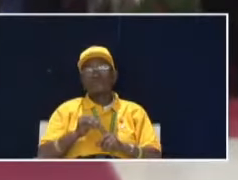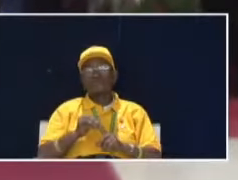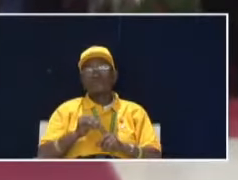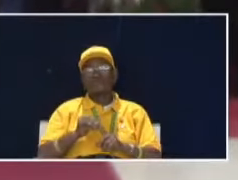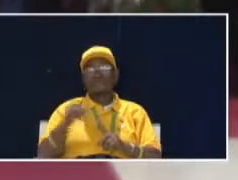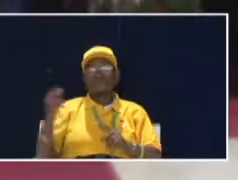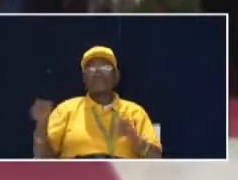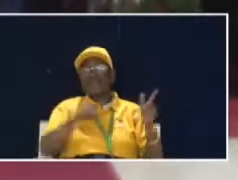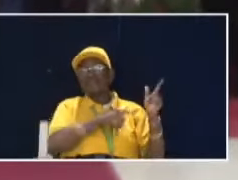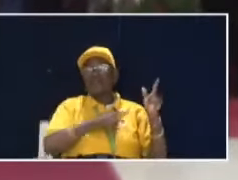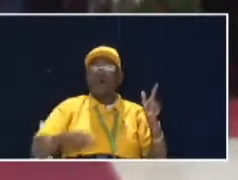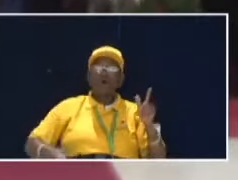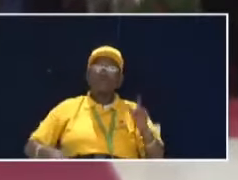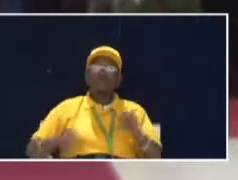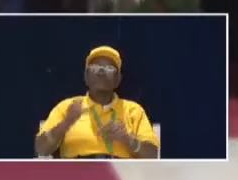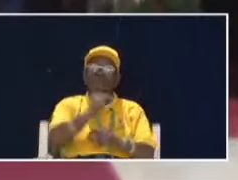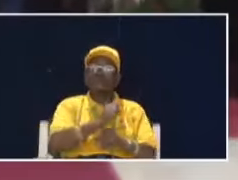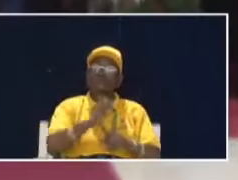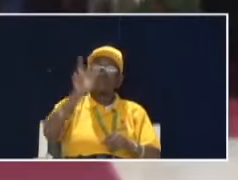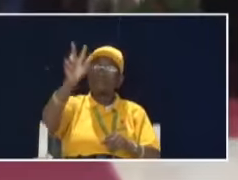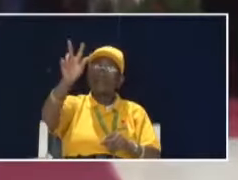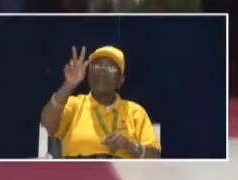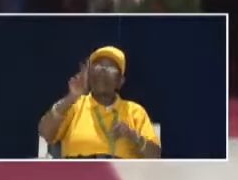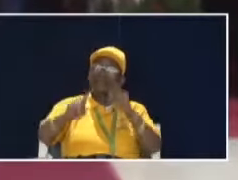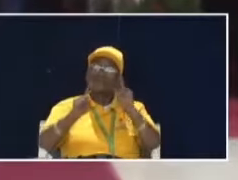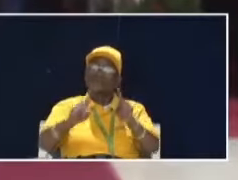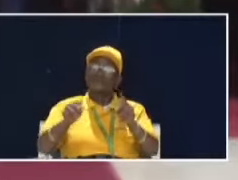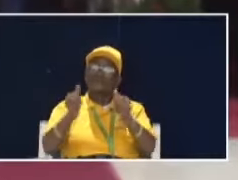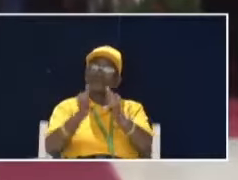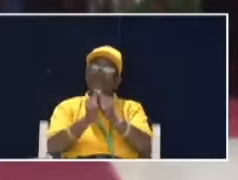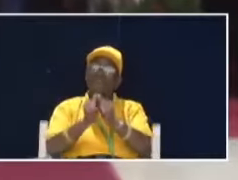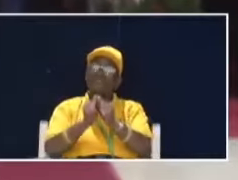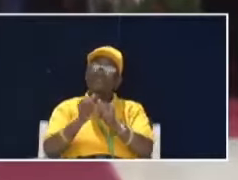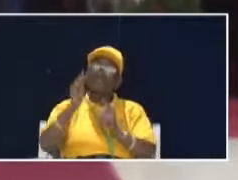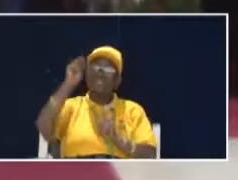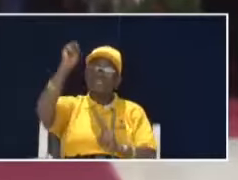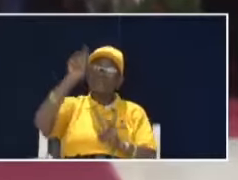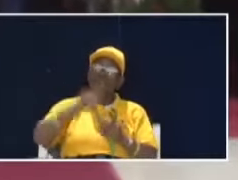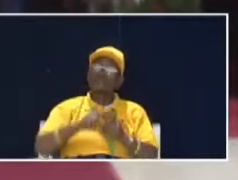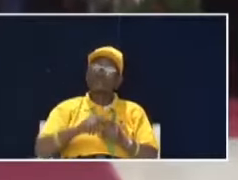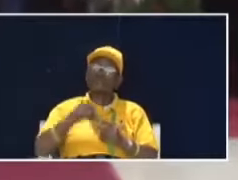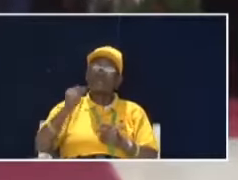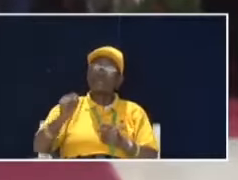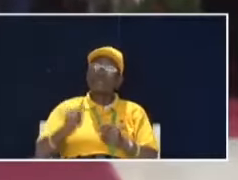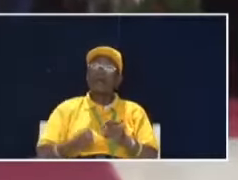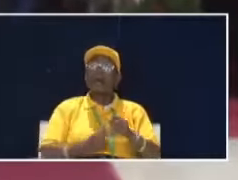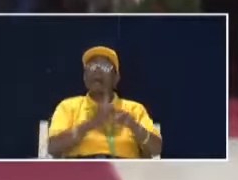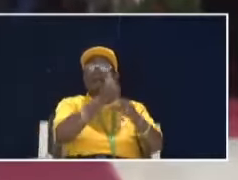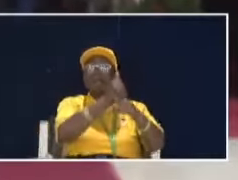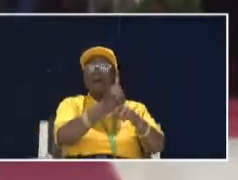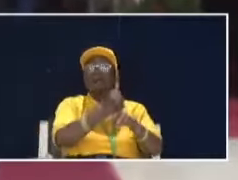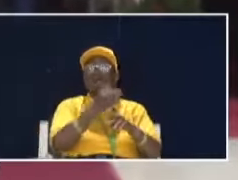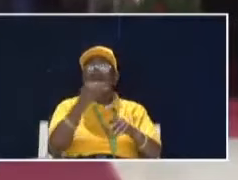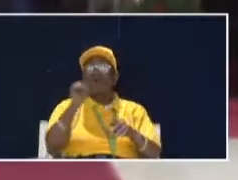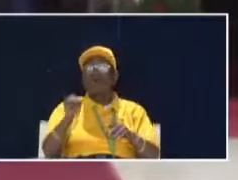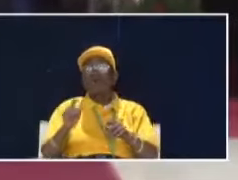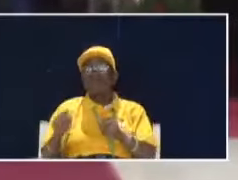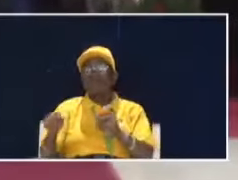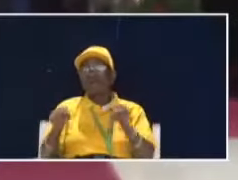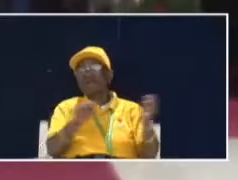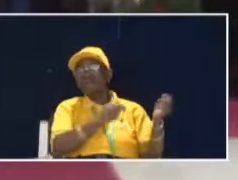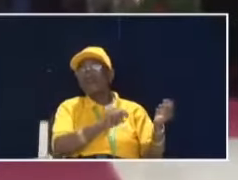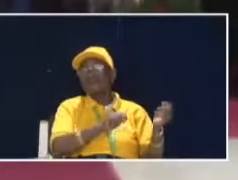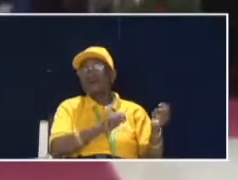the Lord took three people with him to the Mount of Transfiguration to